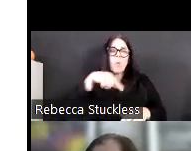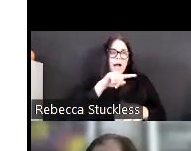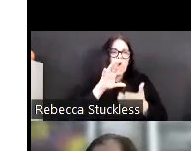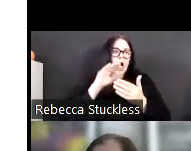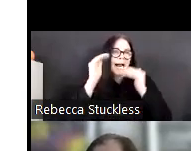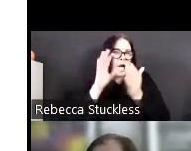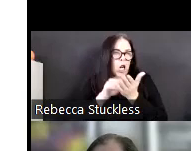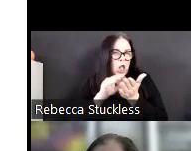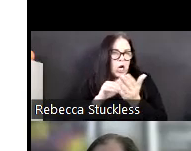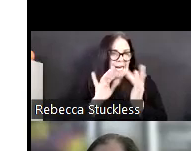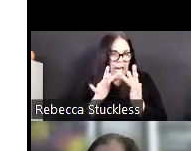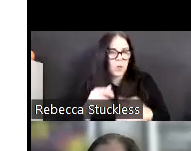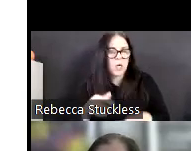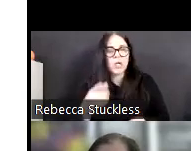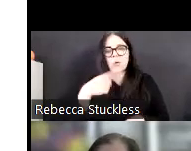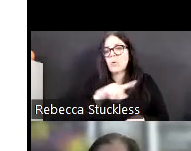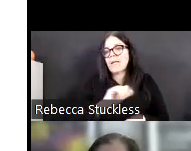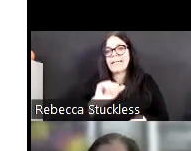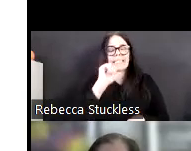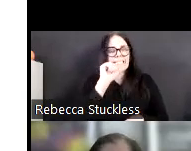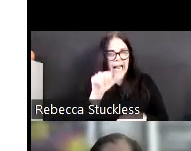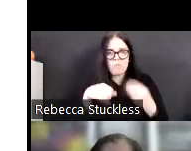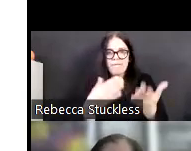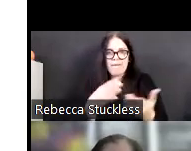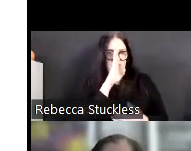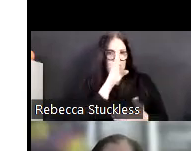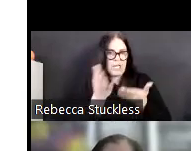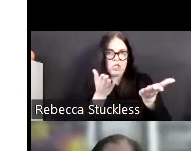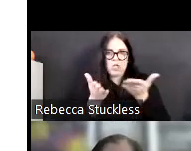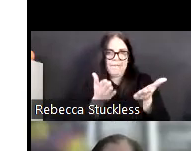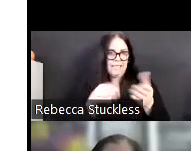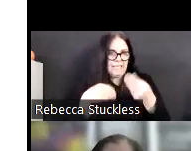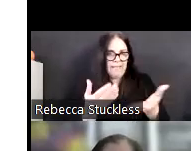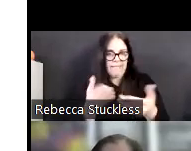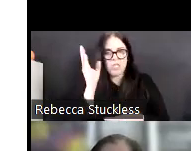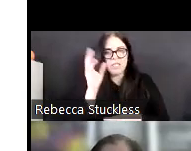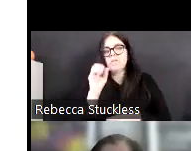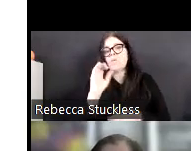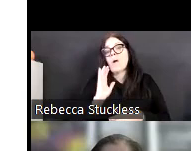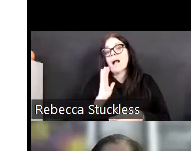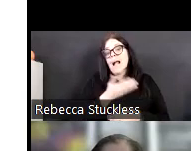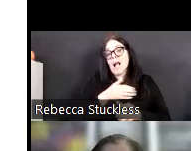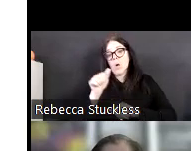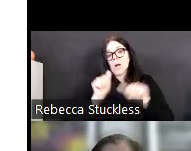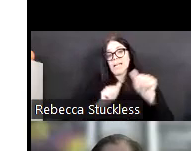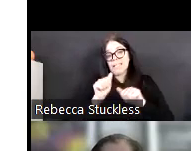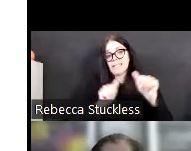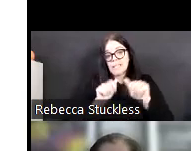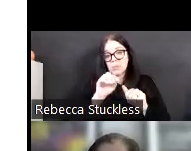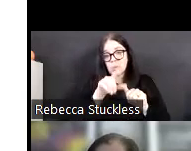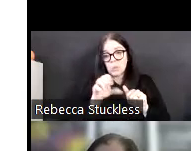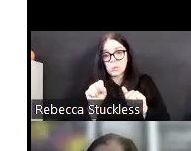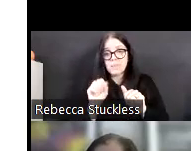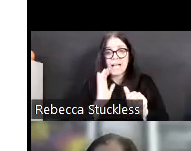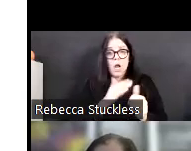network where we do not do direct service delivery. And so the idea behind all of our assessment tools and our